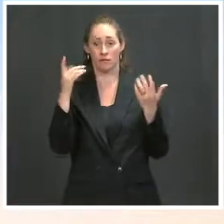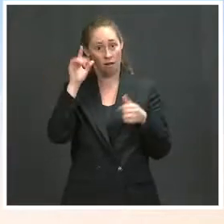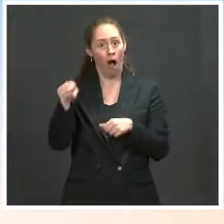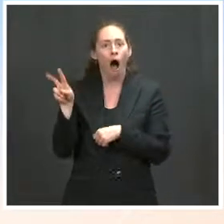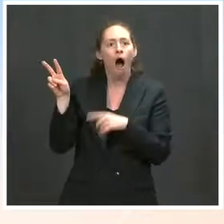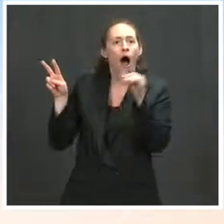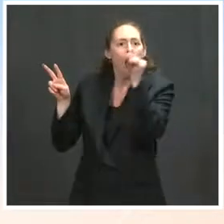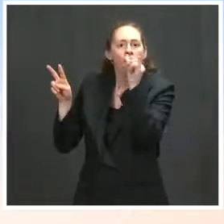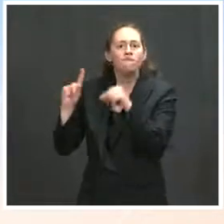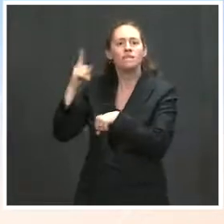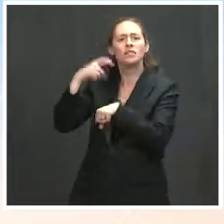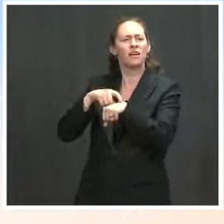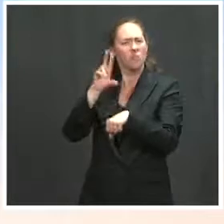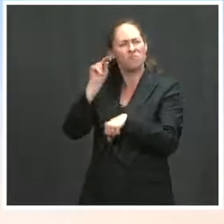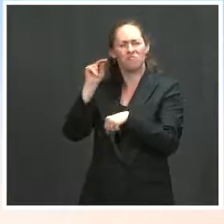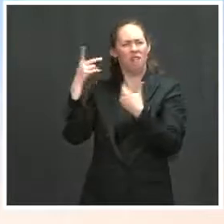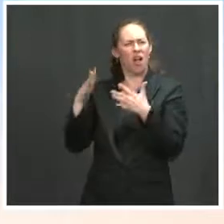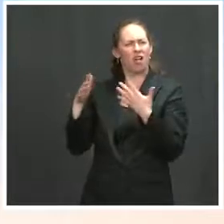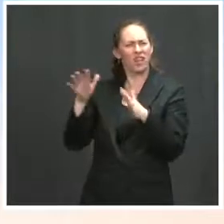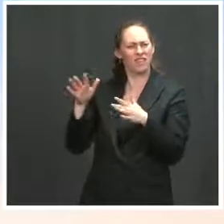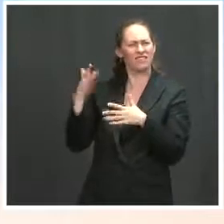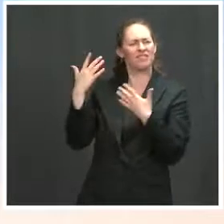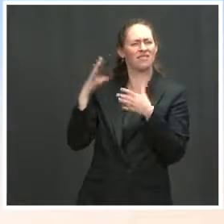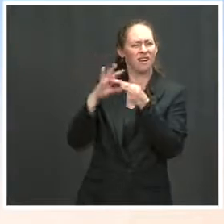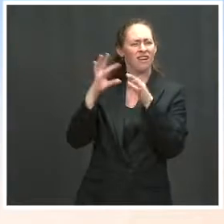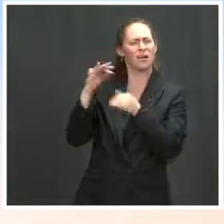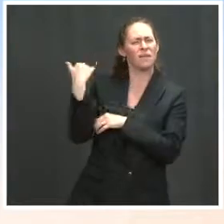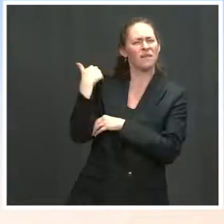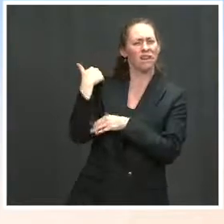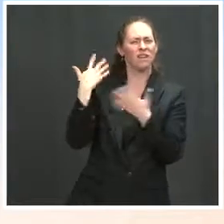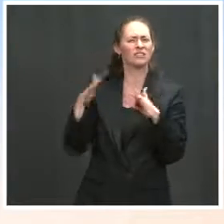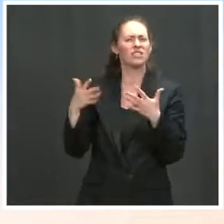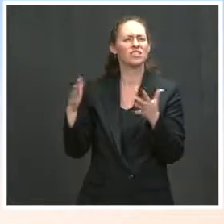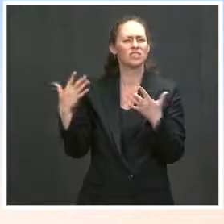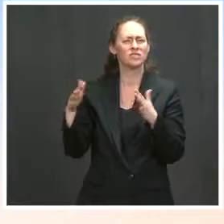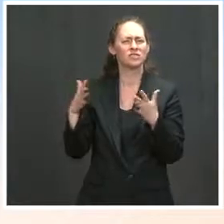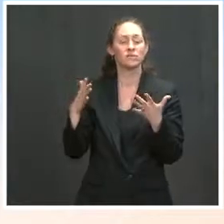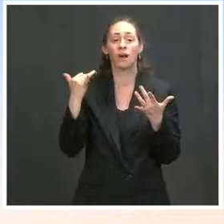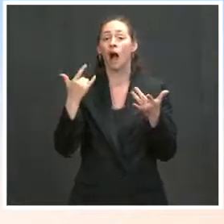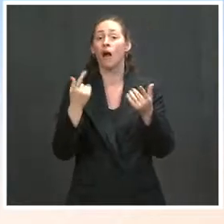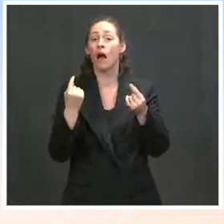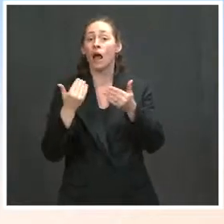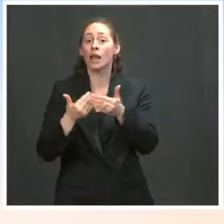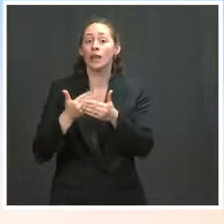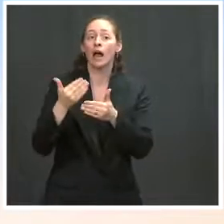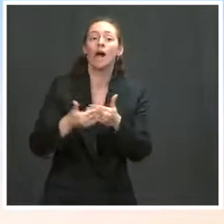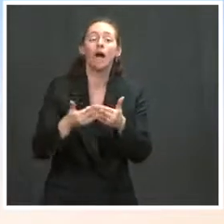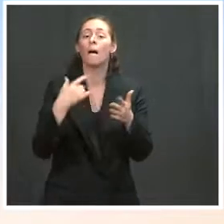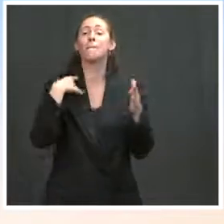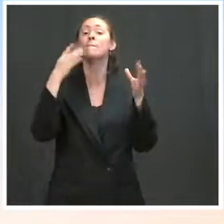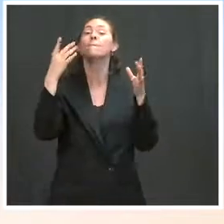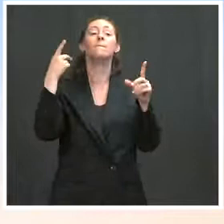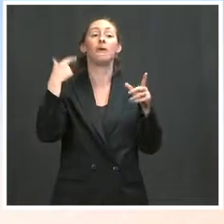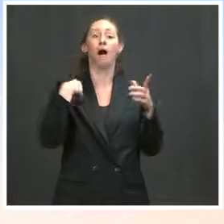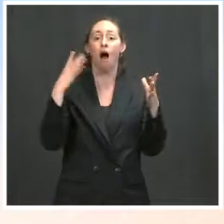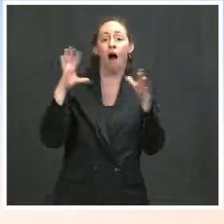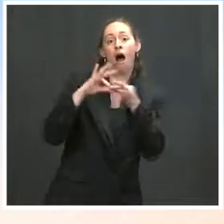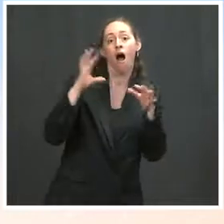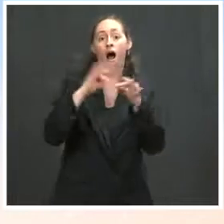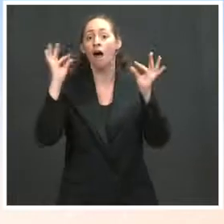origins of COVID-19. So we're just taking the next step. I'm just not going to prejudge. I'm not going to make a statement